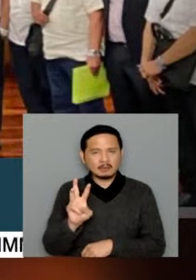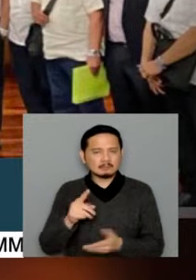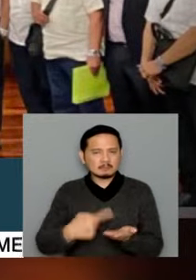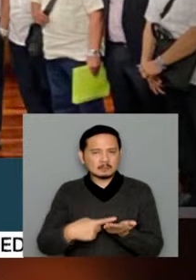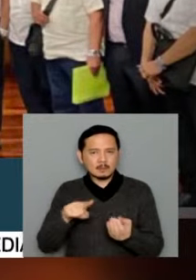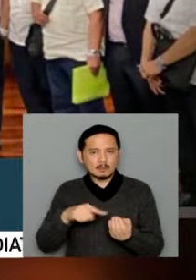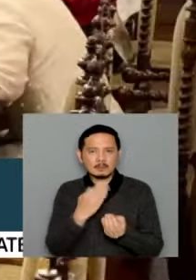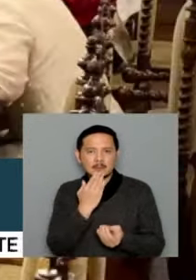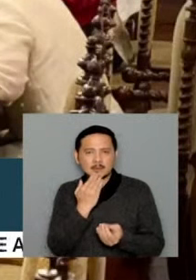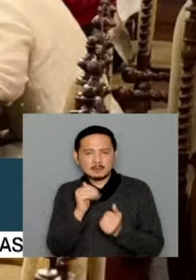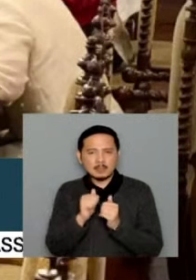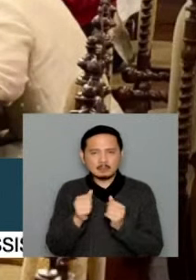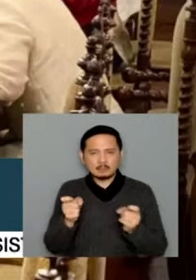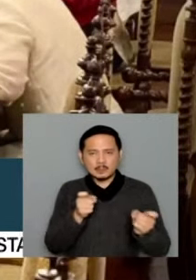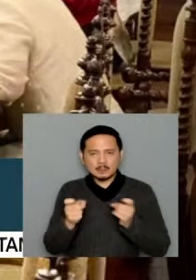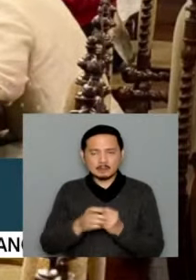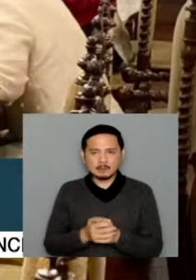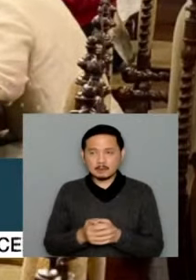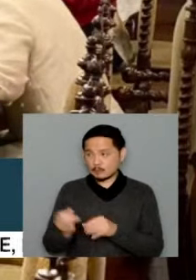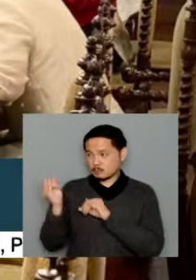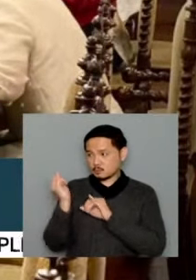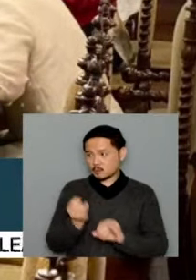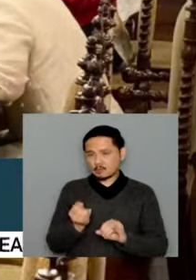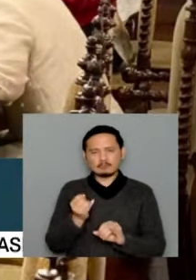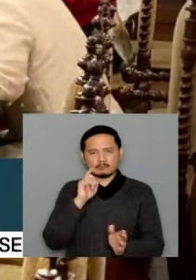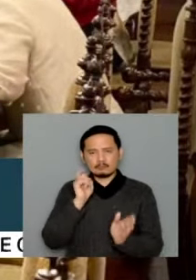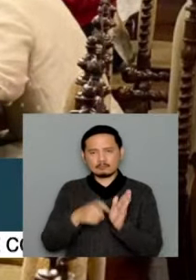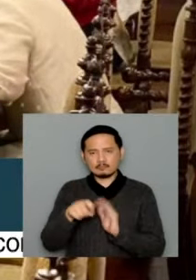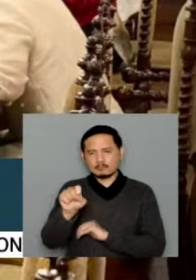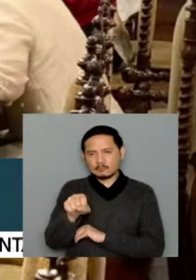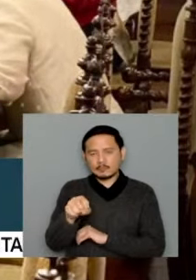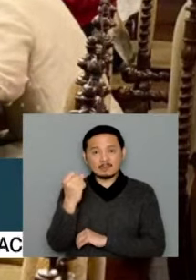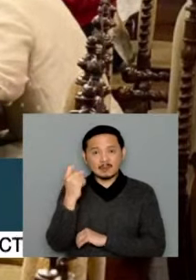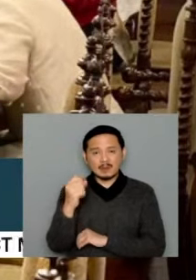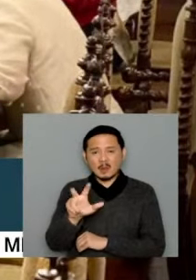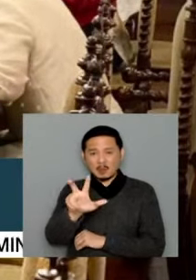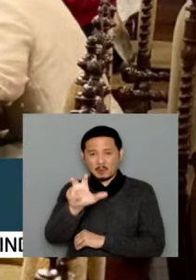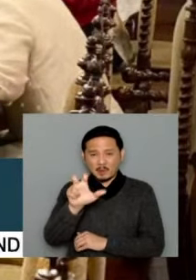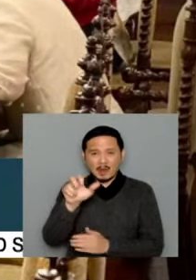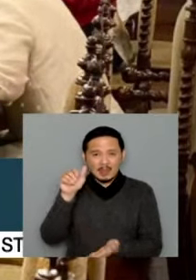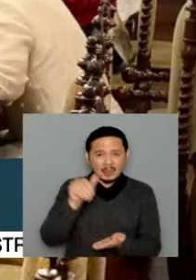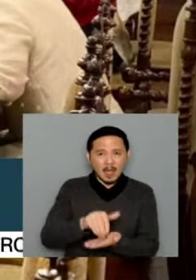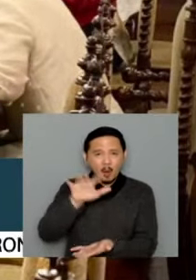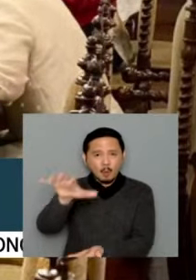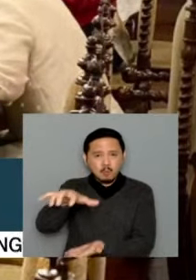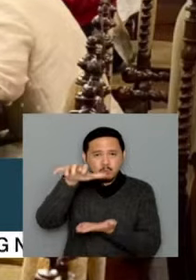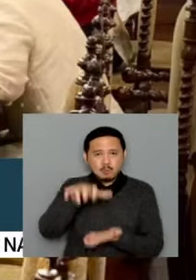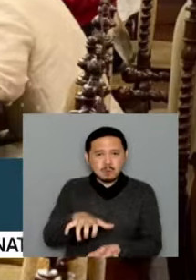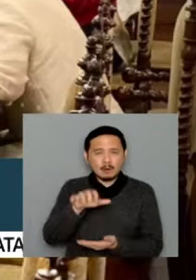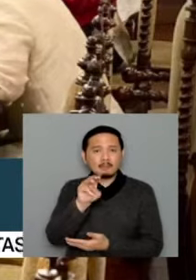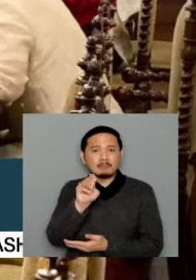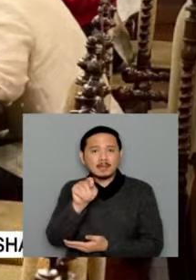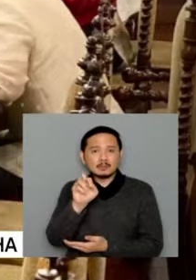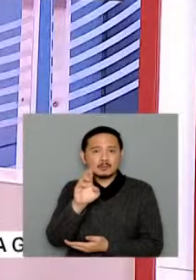said the need to import more sugar was acknowledged, but not as much as the 300,000 metric tons earlier proposed.